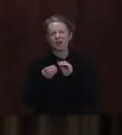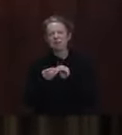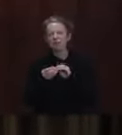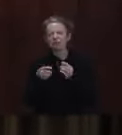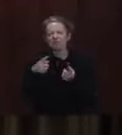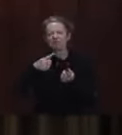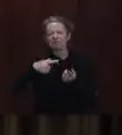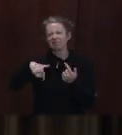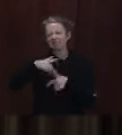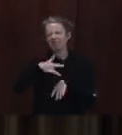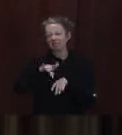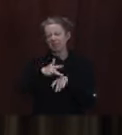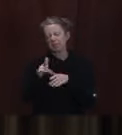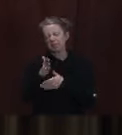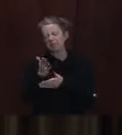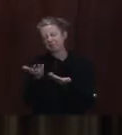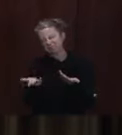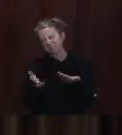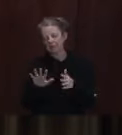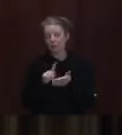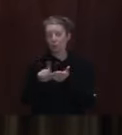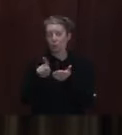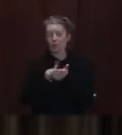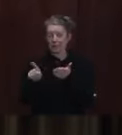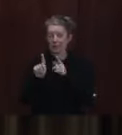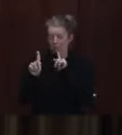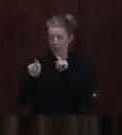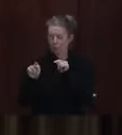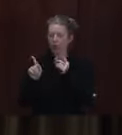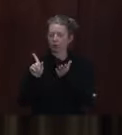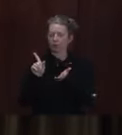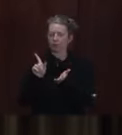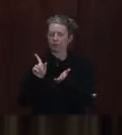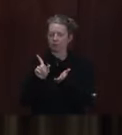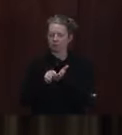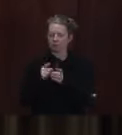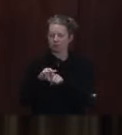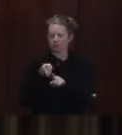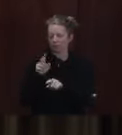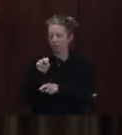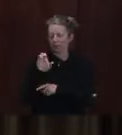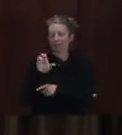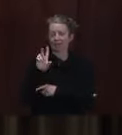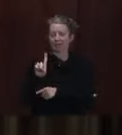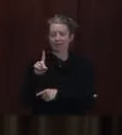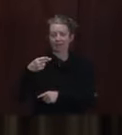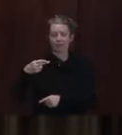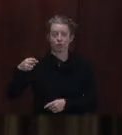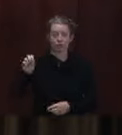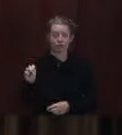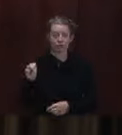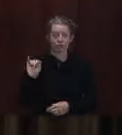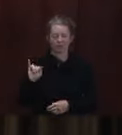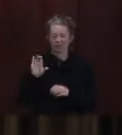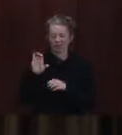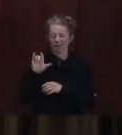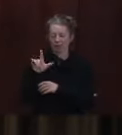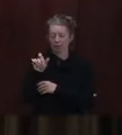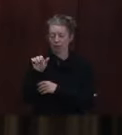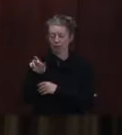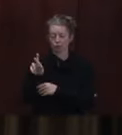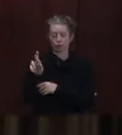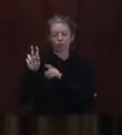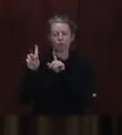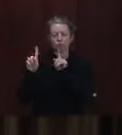weekly report that is published by North Carolina DHHS, the cluster report is an